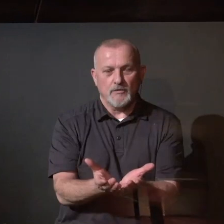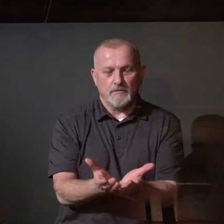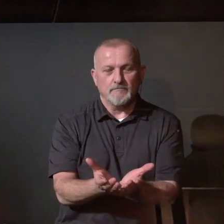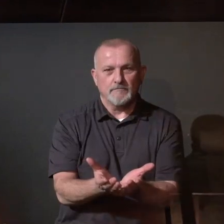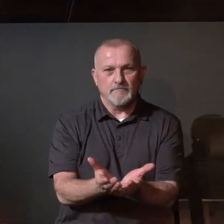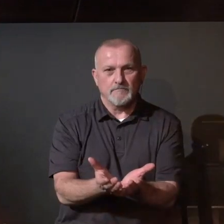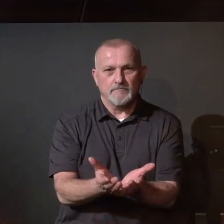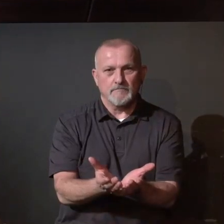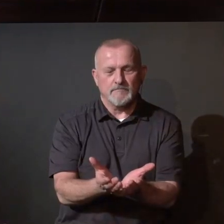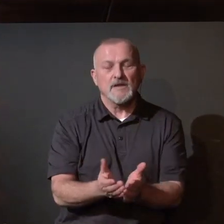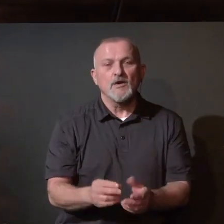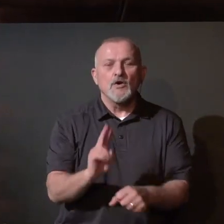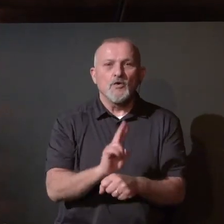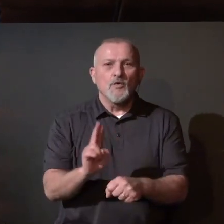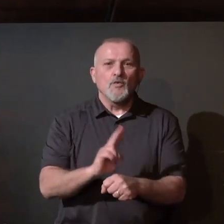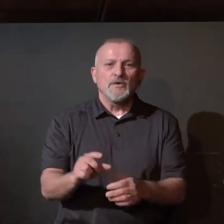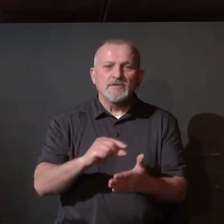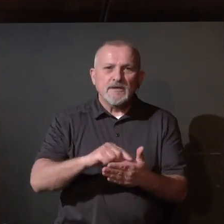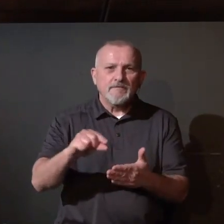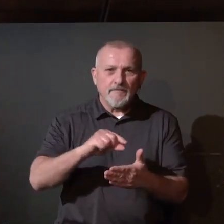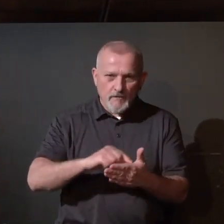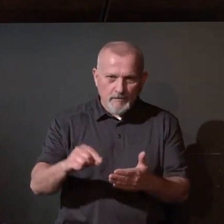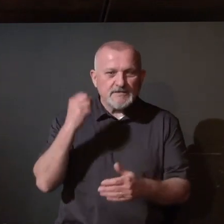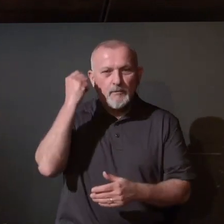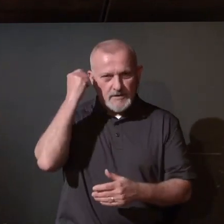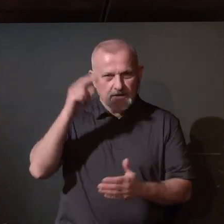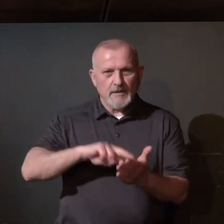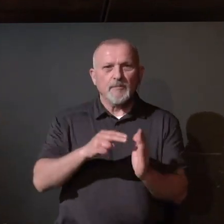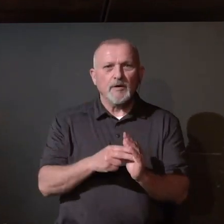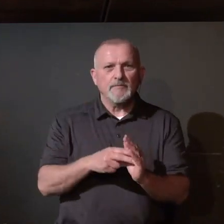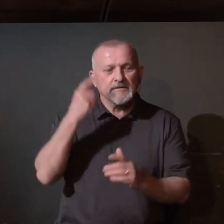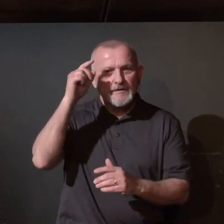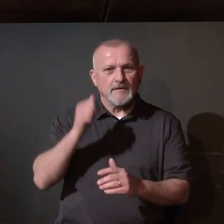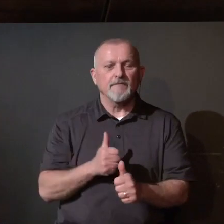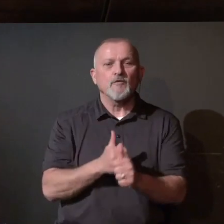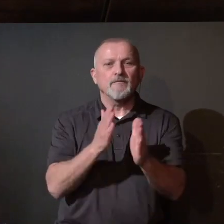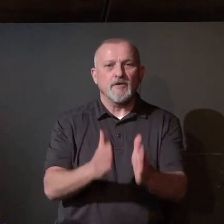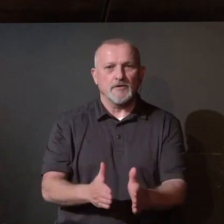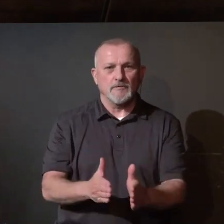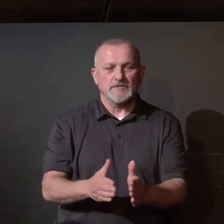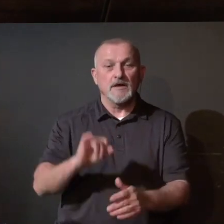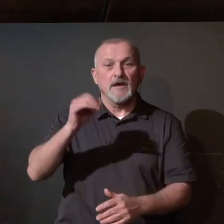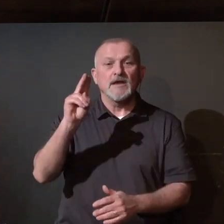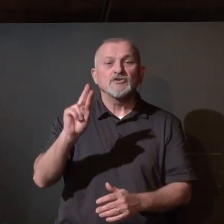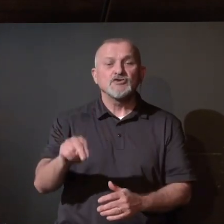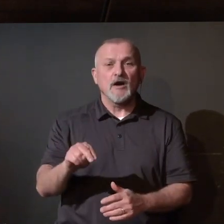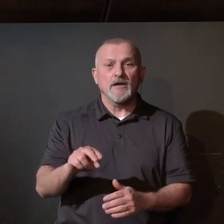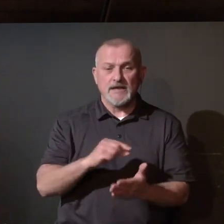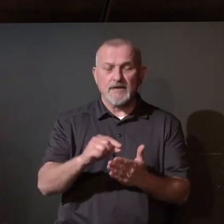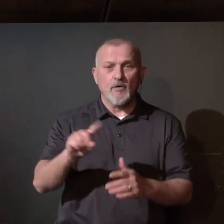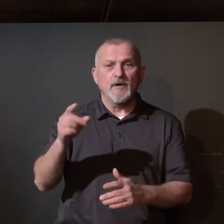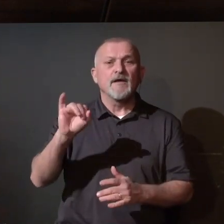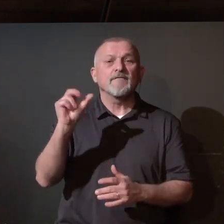let's look at what it's. We put these scriptures together and we understand what is the purpose of having followers. We see it right here. Even John wrote in